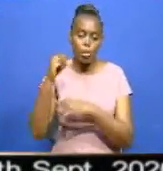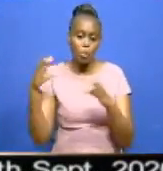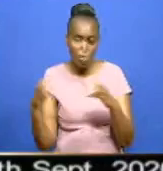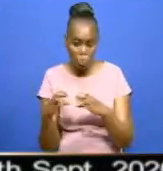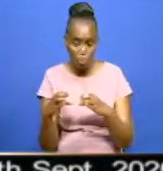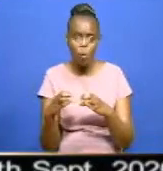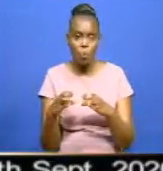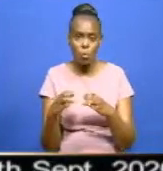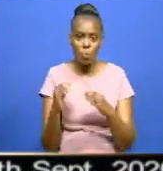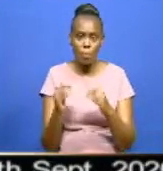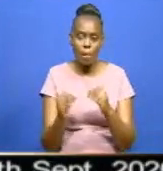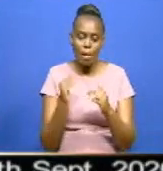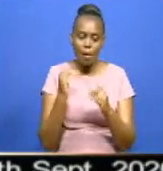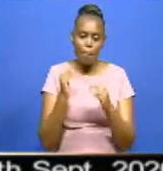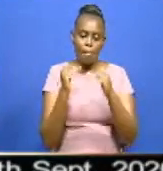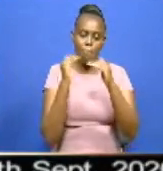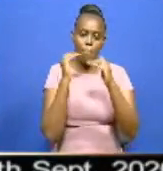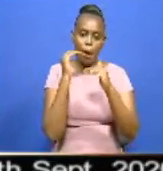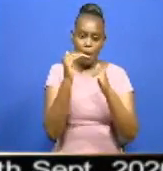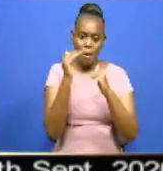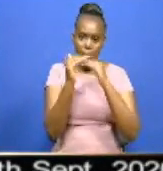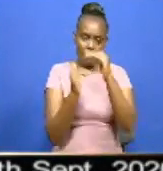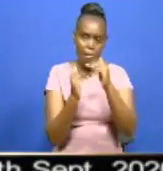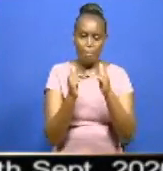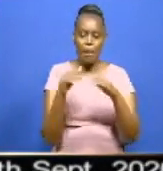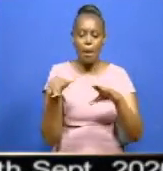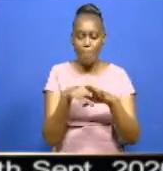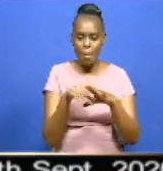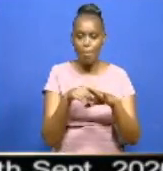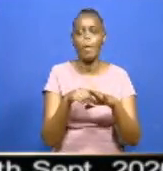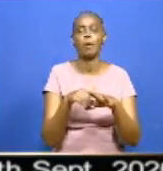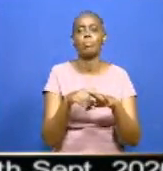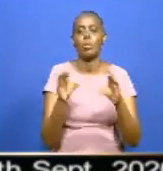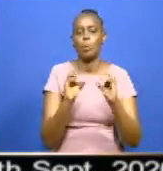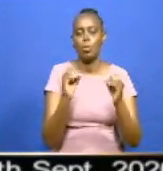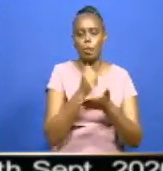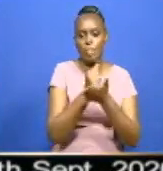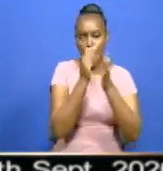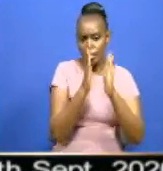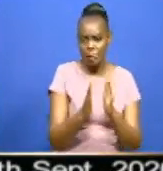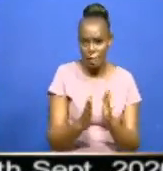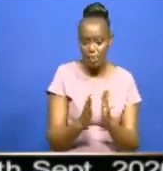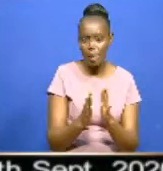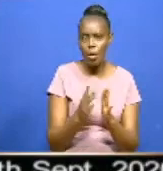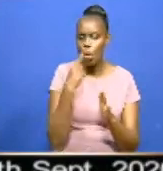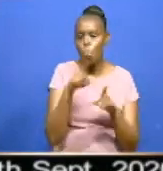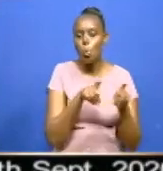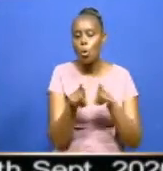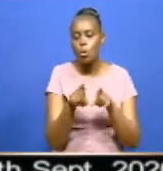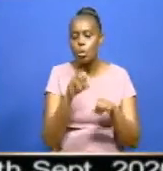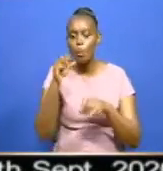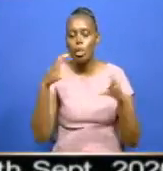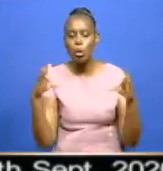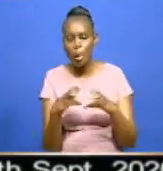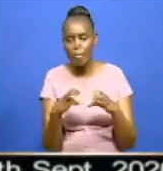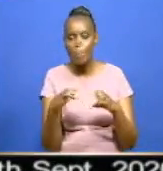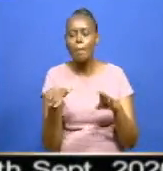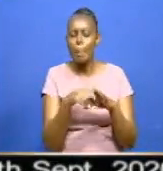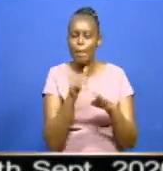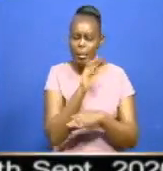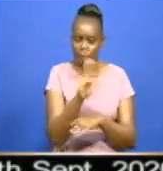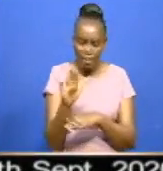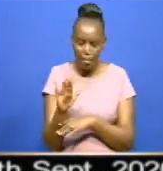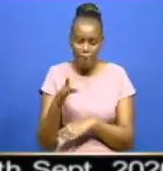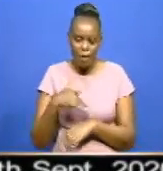parties are run by the members of that political party, not the registrar, Honorable Speaker. That distinction came out very clearly, and I